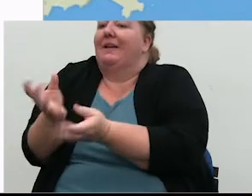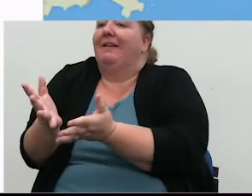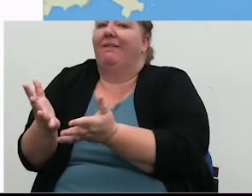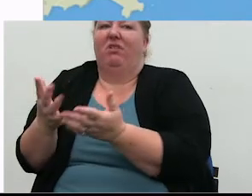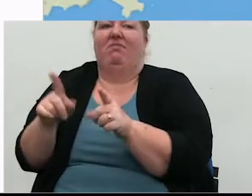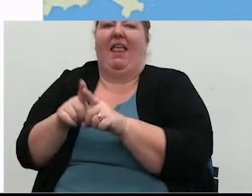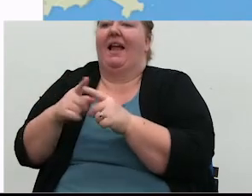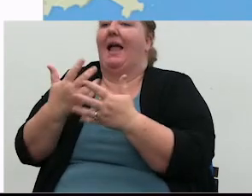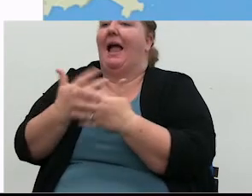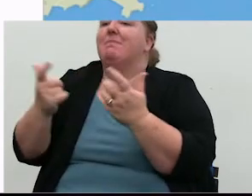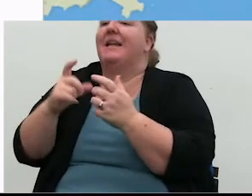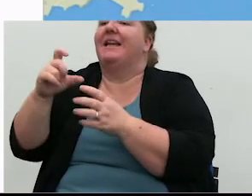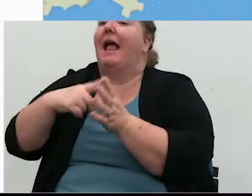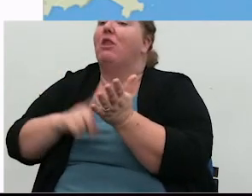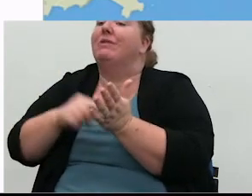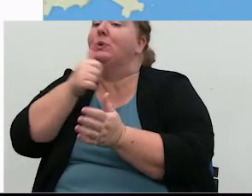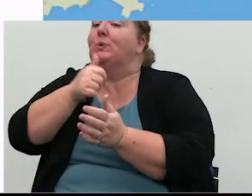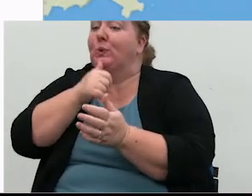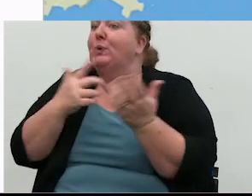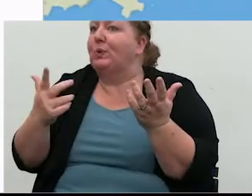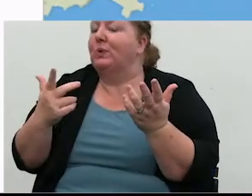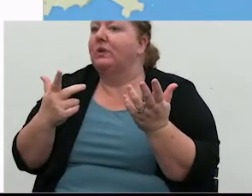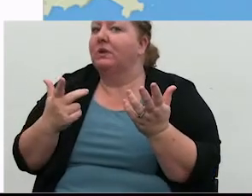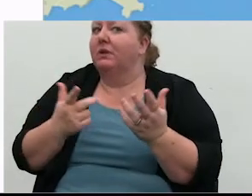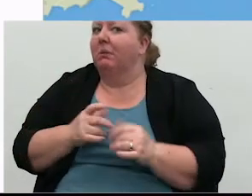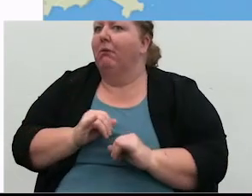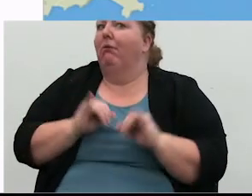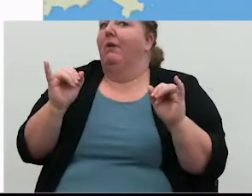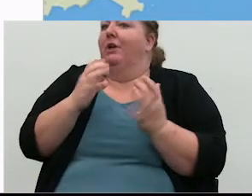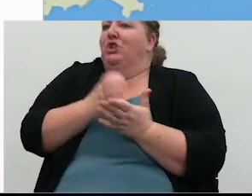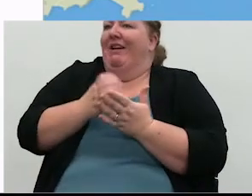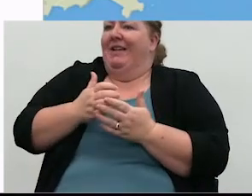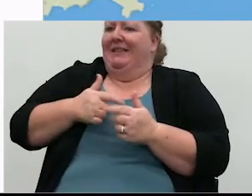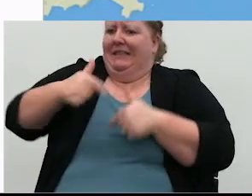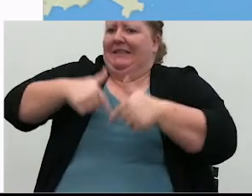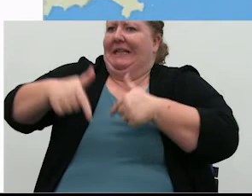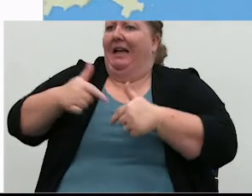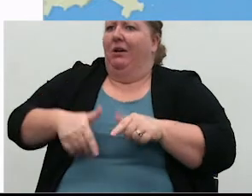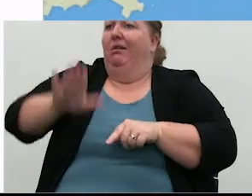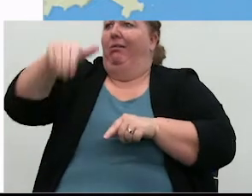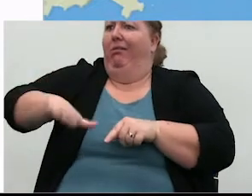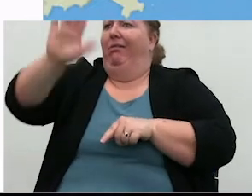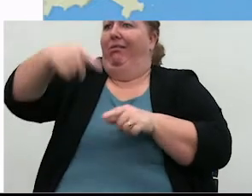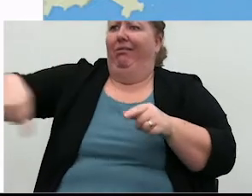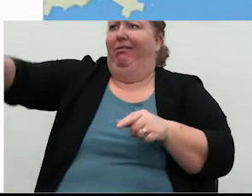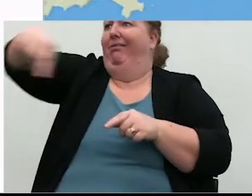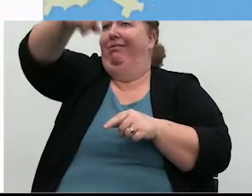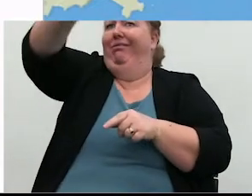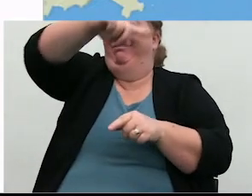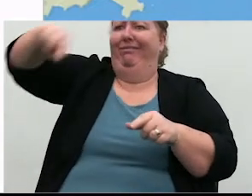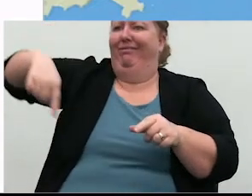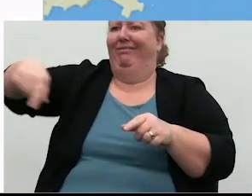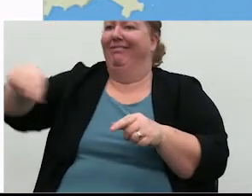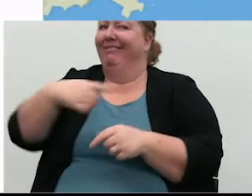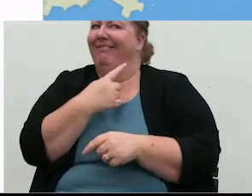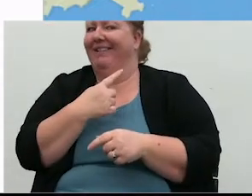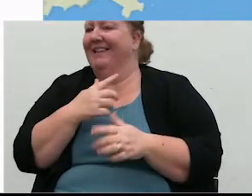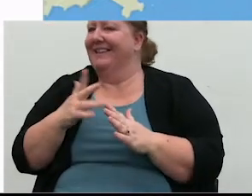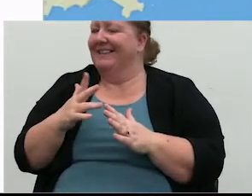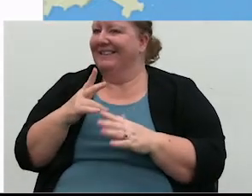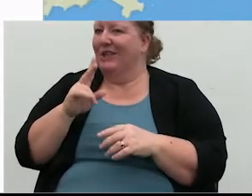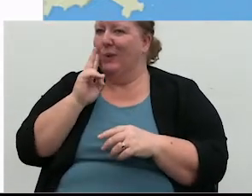how many calories did you burn. This is a particularly terrifying charity cycle ride. You can see along the bottom, it